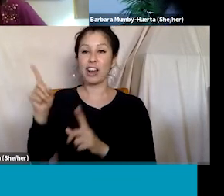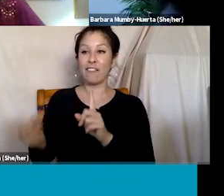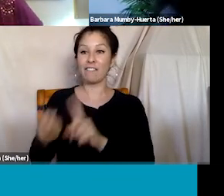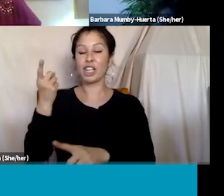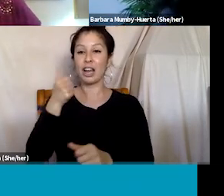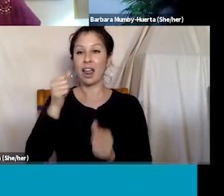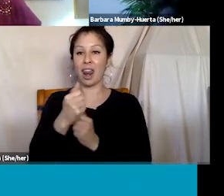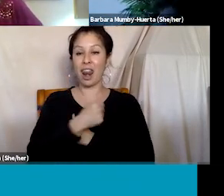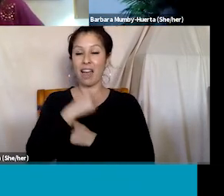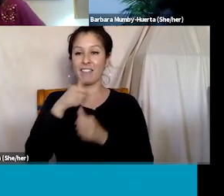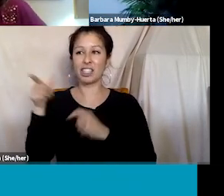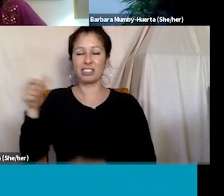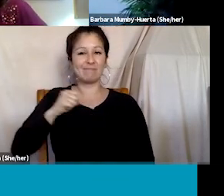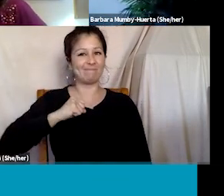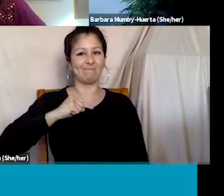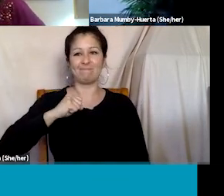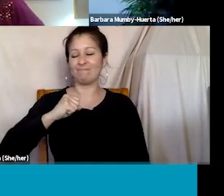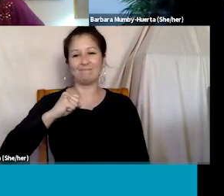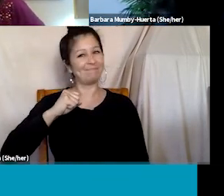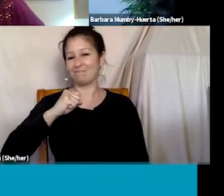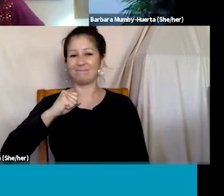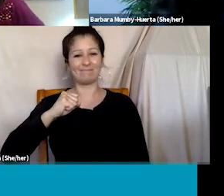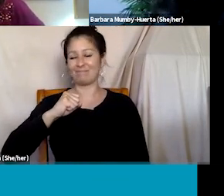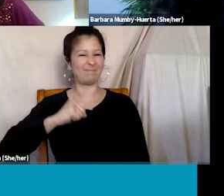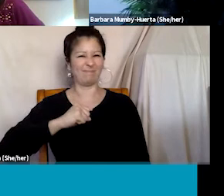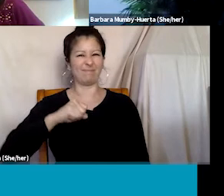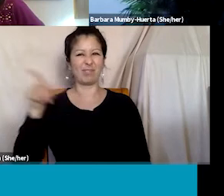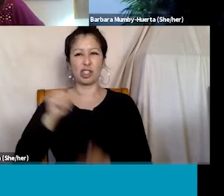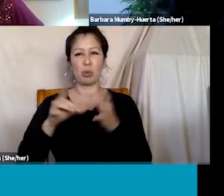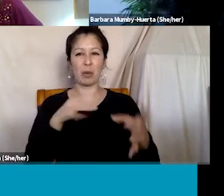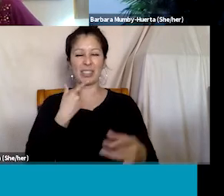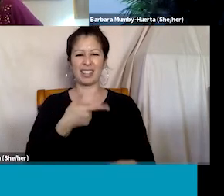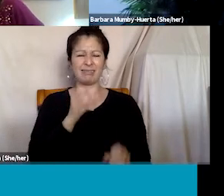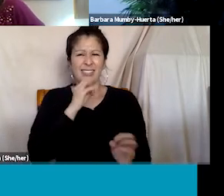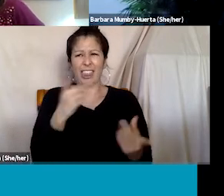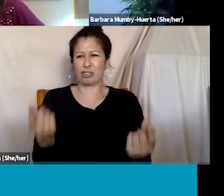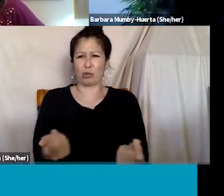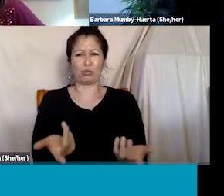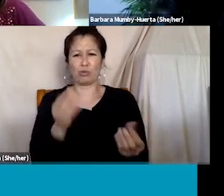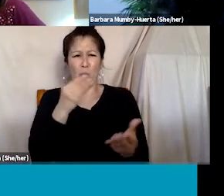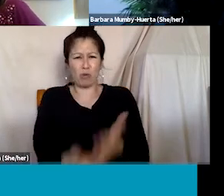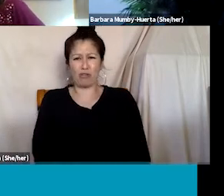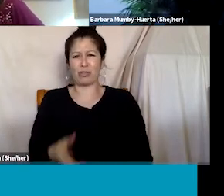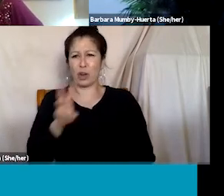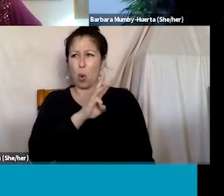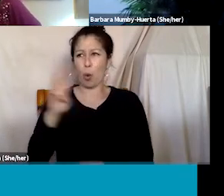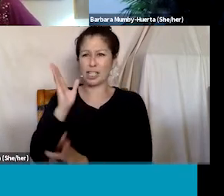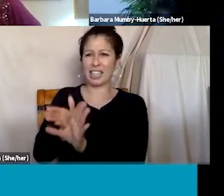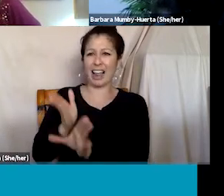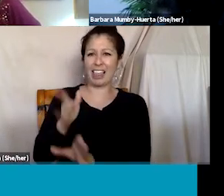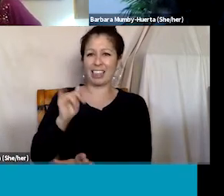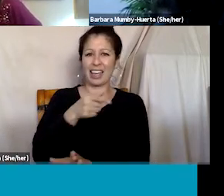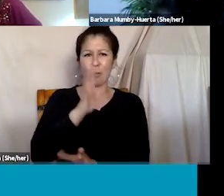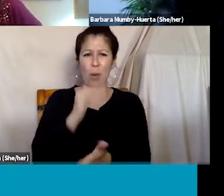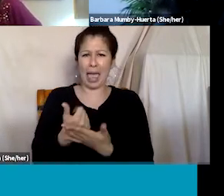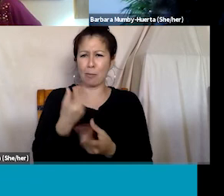the love letter, she resisted it heavily. She even wrote in the feedback that it has no proof in Western psychology that this